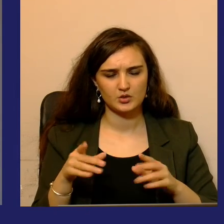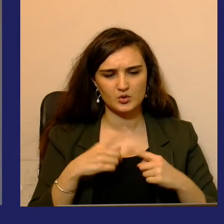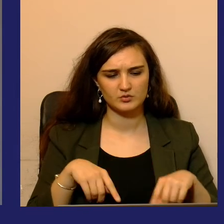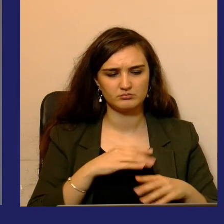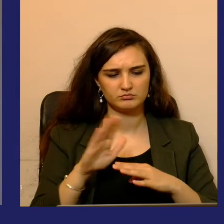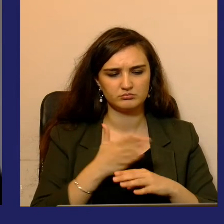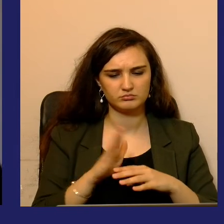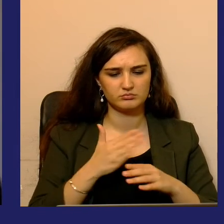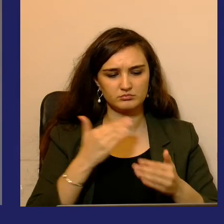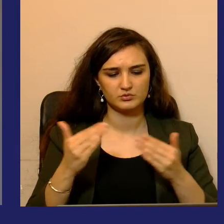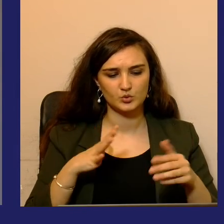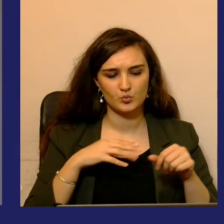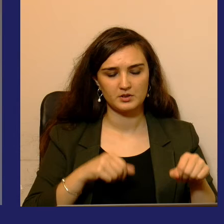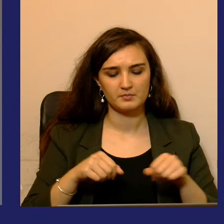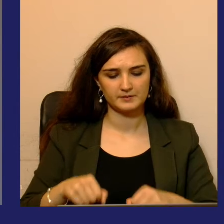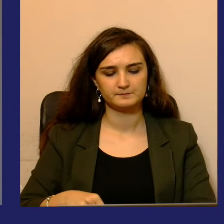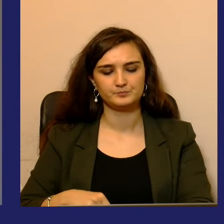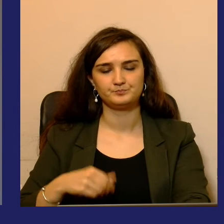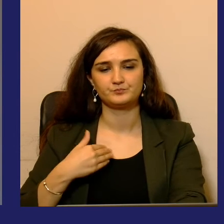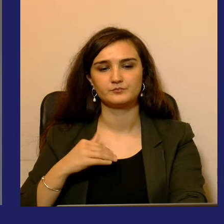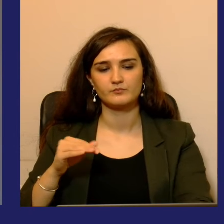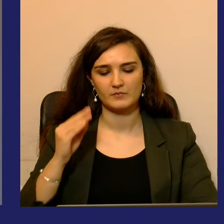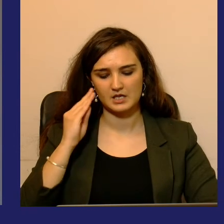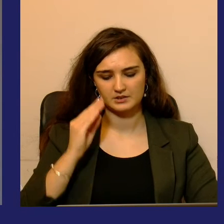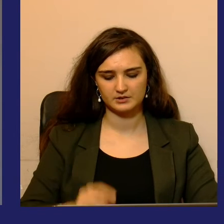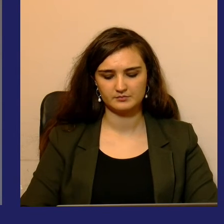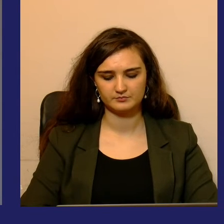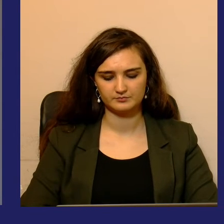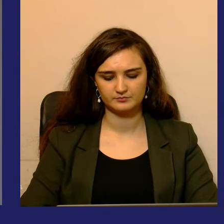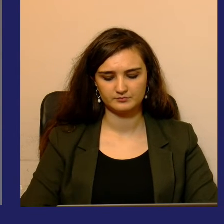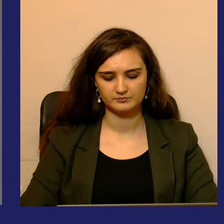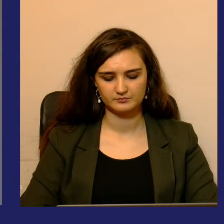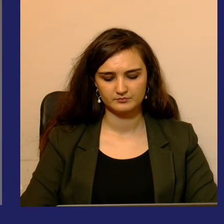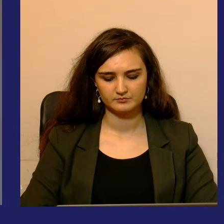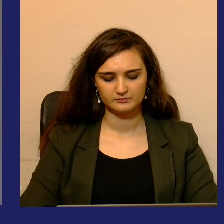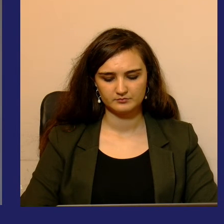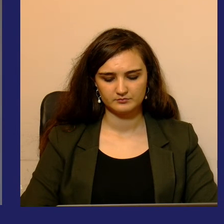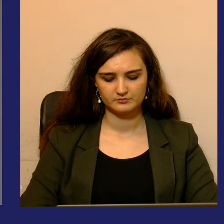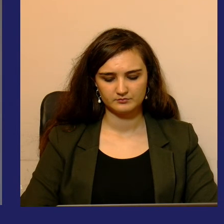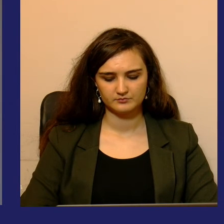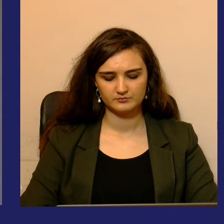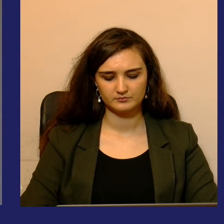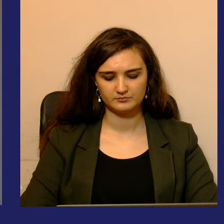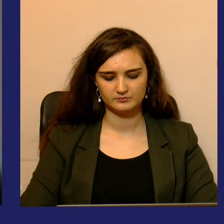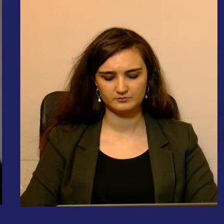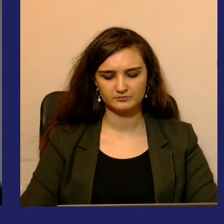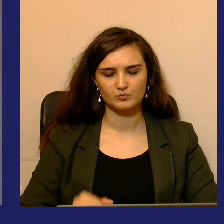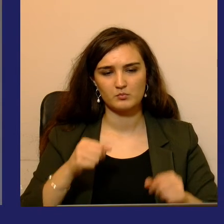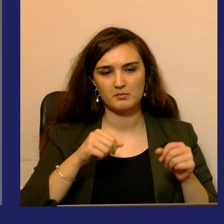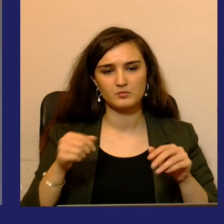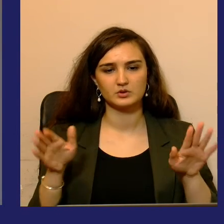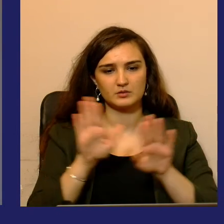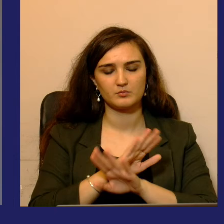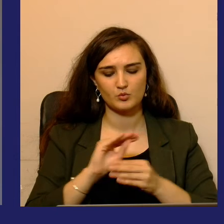that that kind of overlapping mandate would be a problem. It would mean that they would all just pass the responsibility. But actually, the